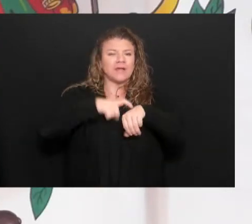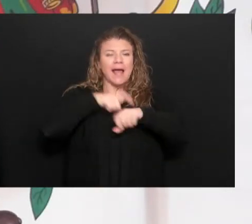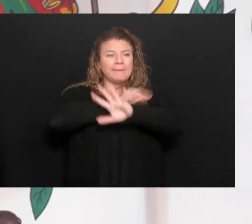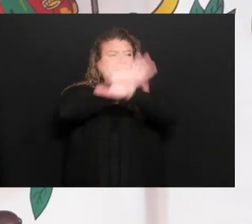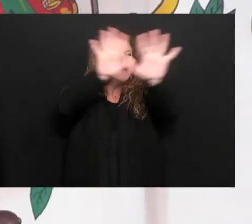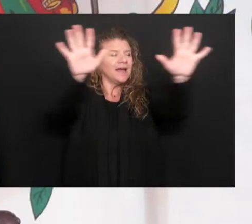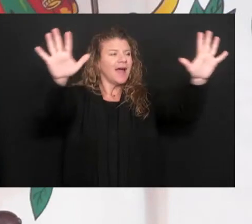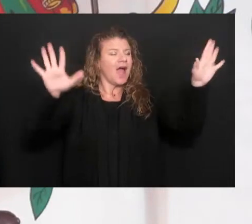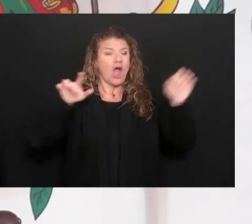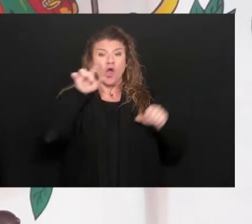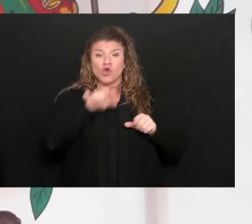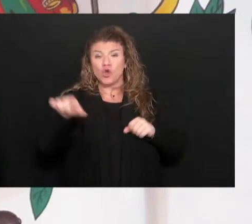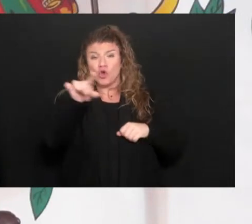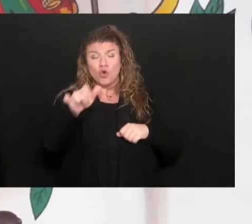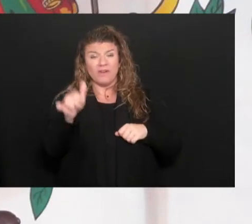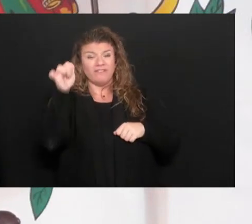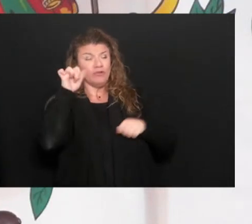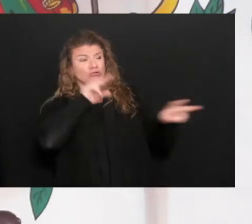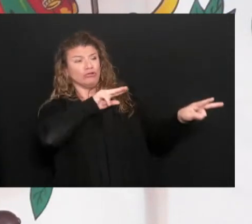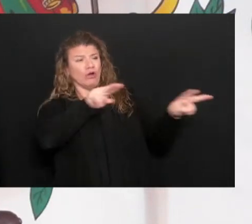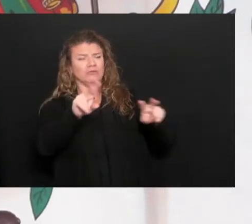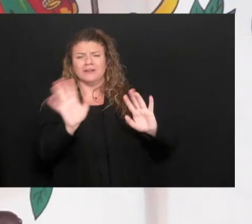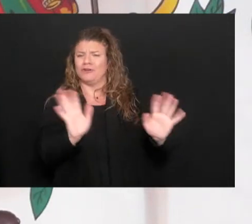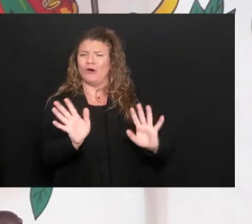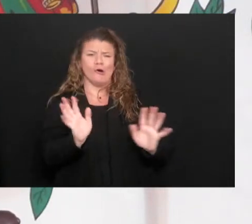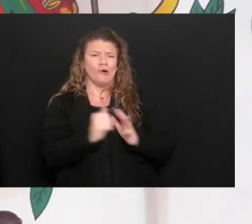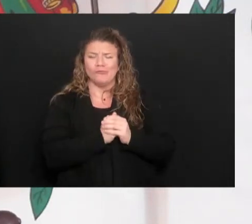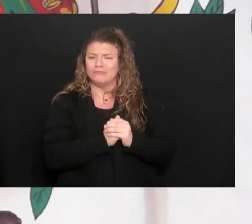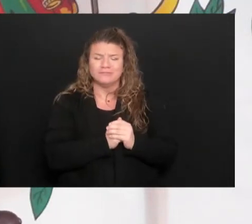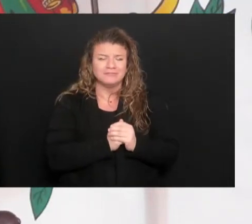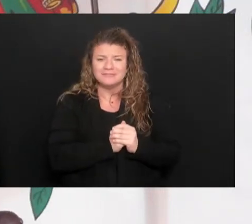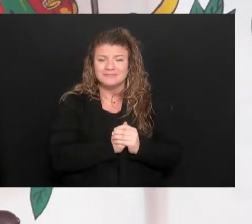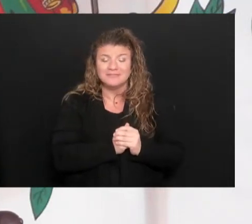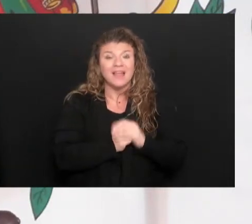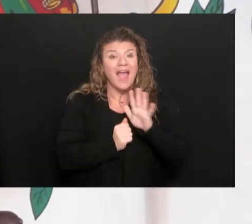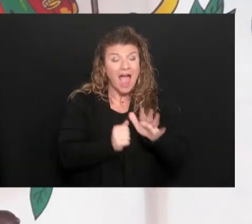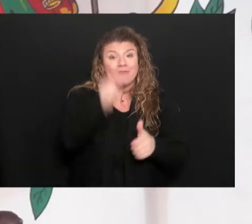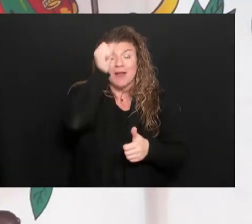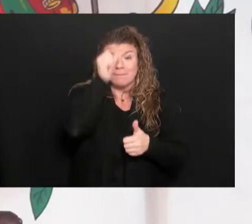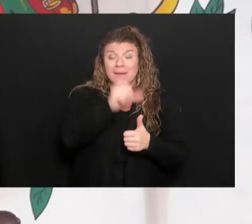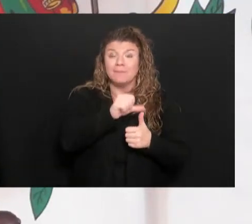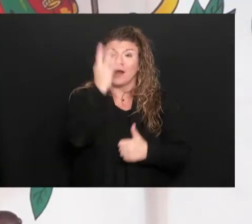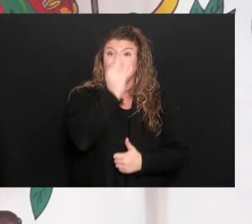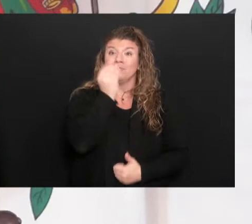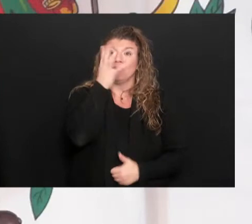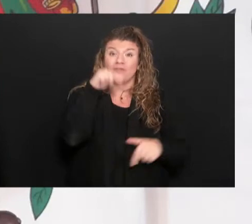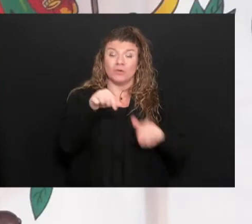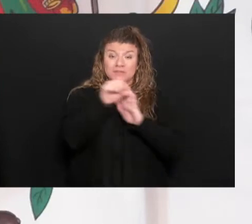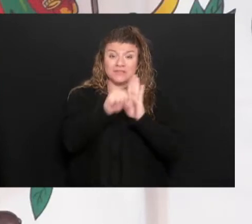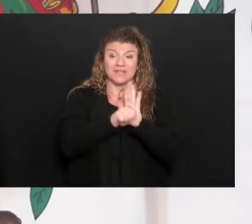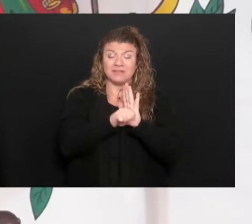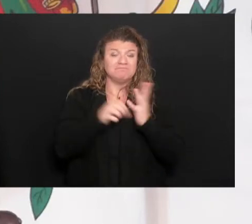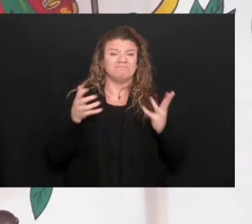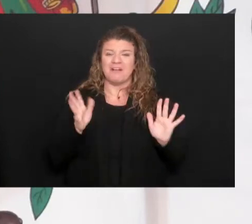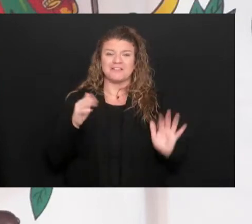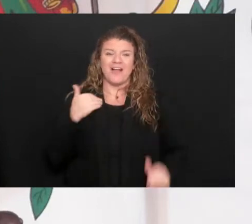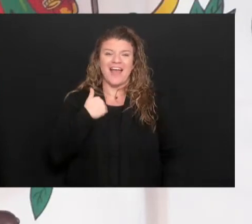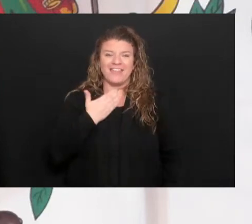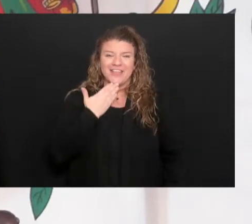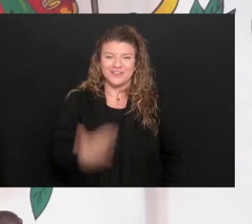let it go by without seeing it. And then remember, just remember how beautiful it truly is. That's all I got right